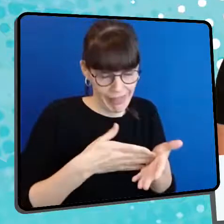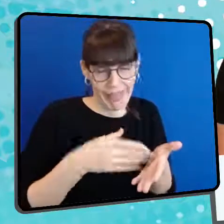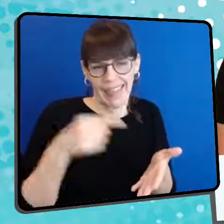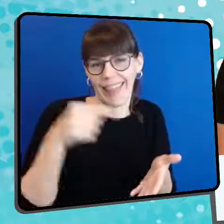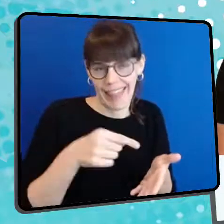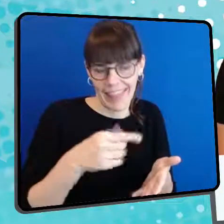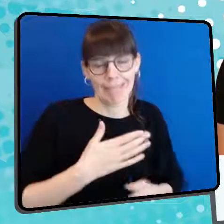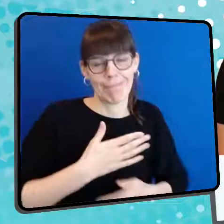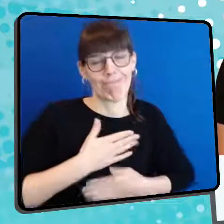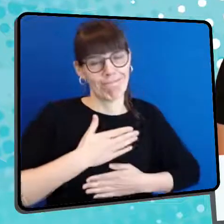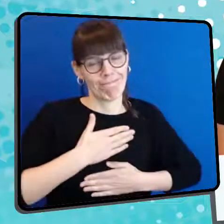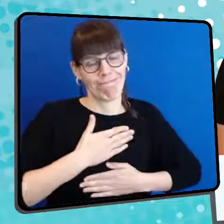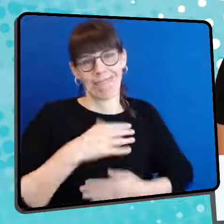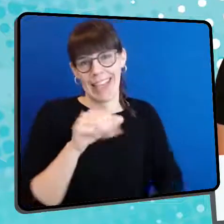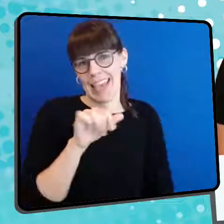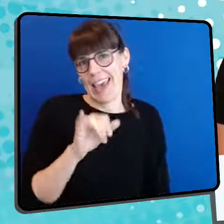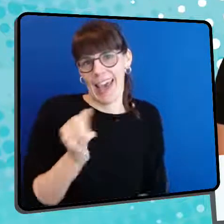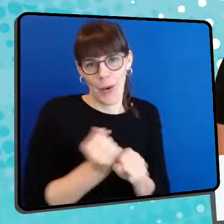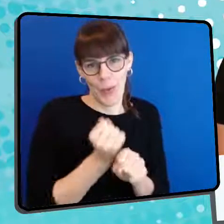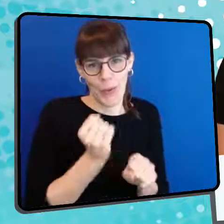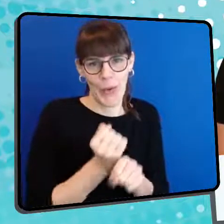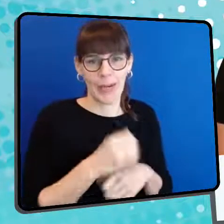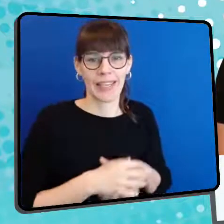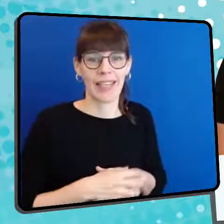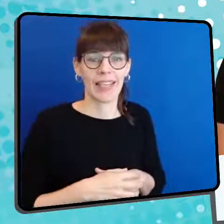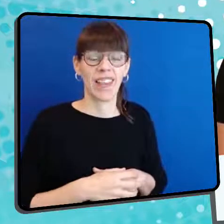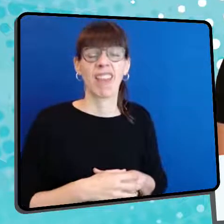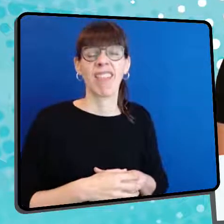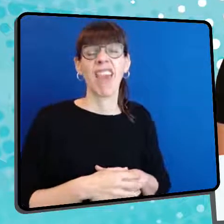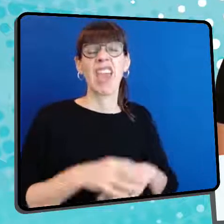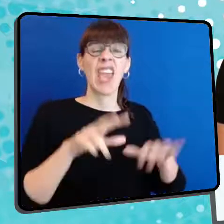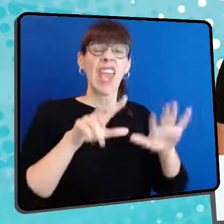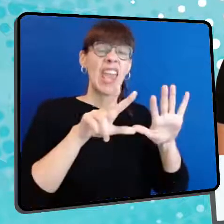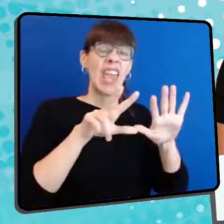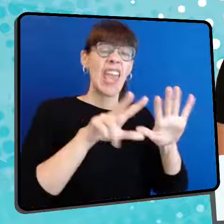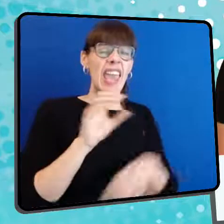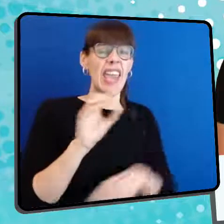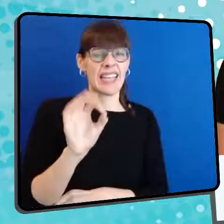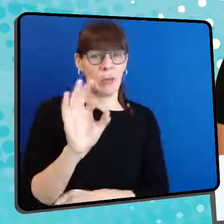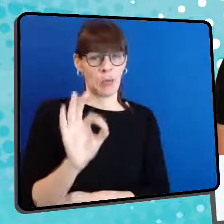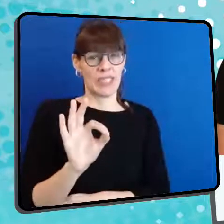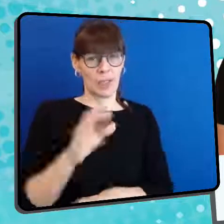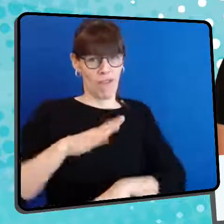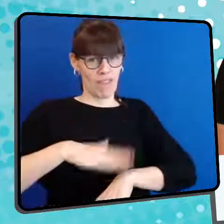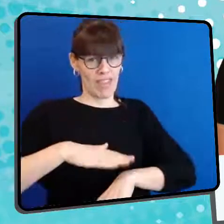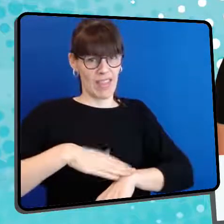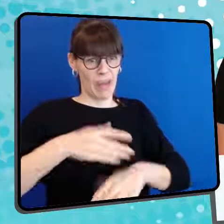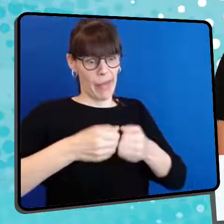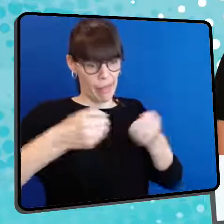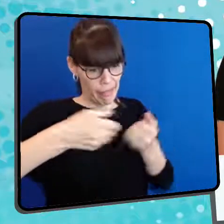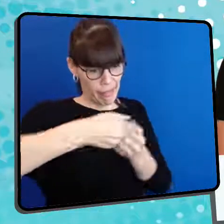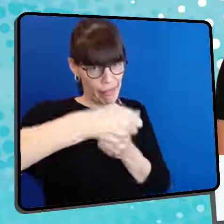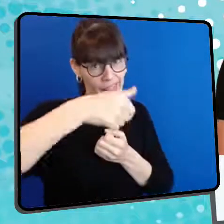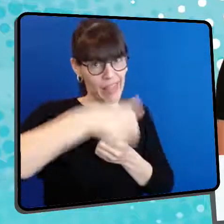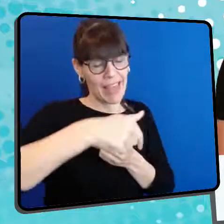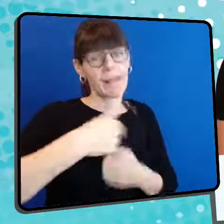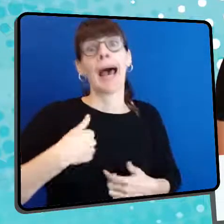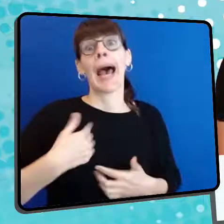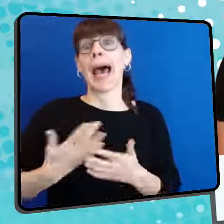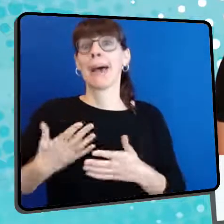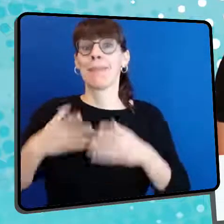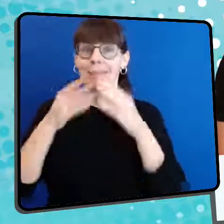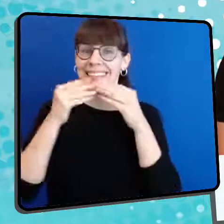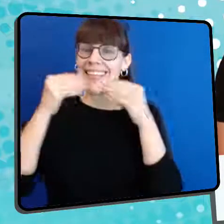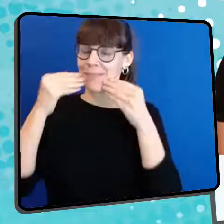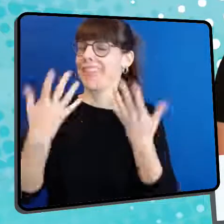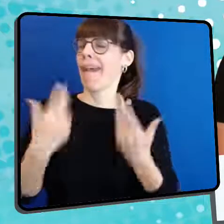spend 80% of the time in that. So it's like, yeah, I'm just happy I'm an architect and I have data engineers to help me, to be perfectly honest with